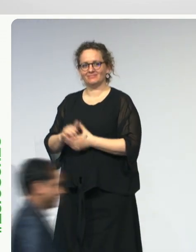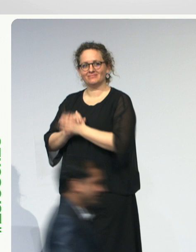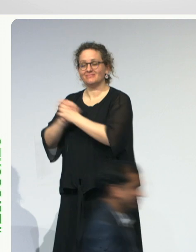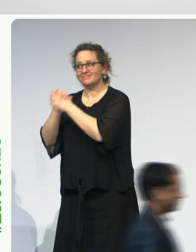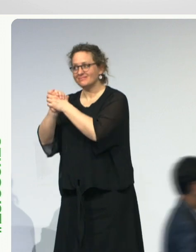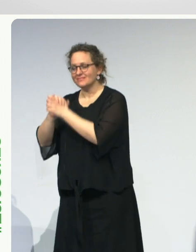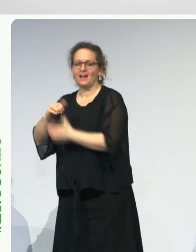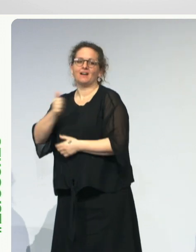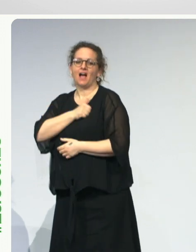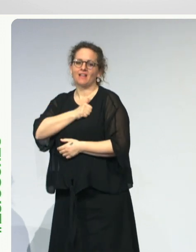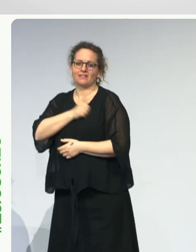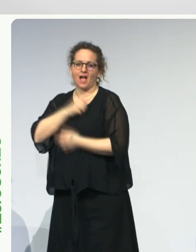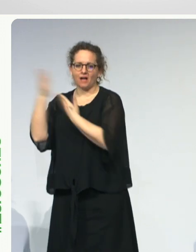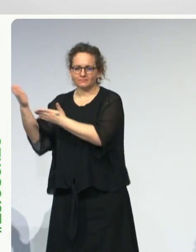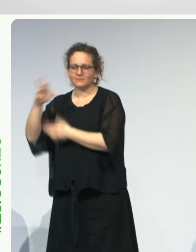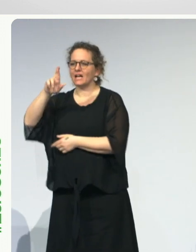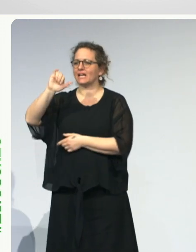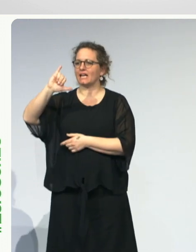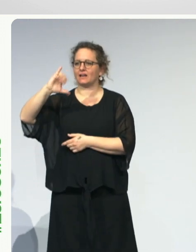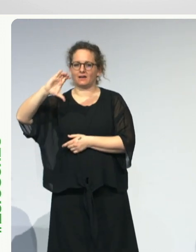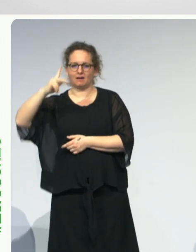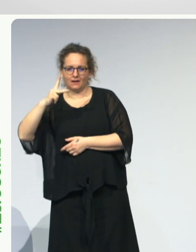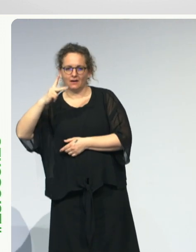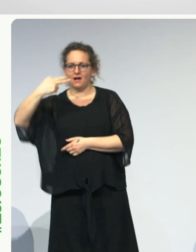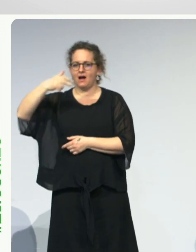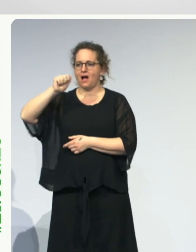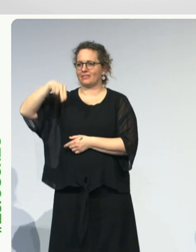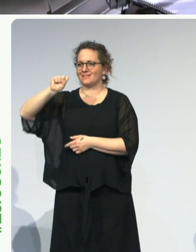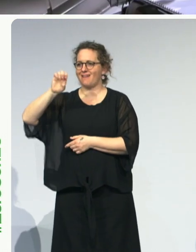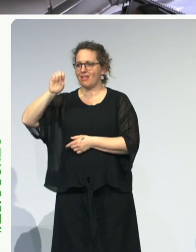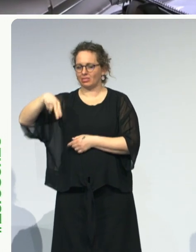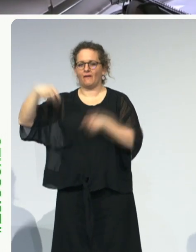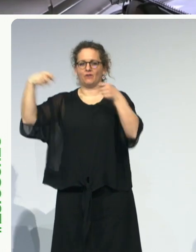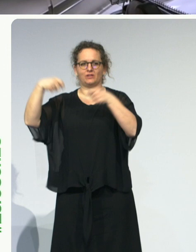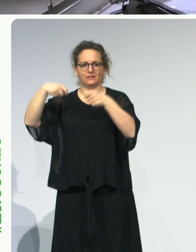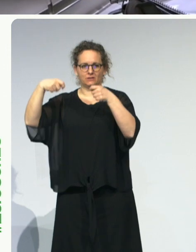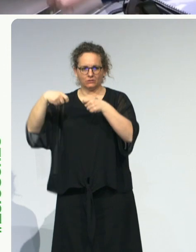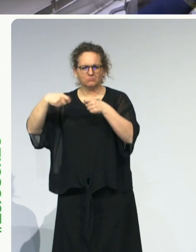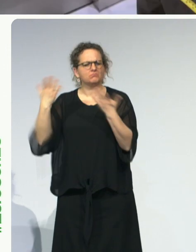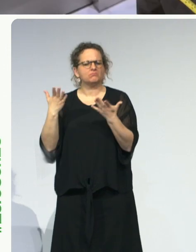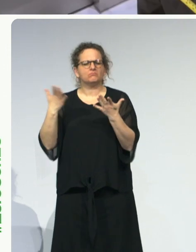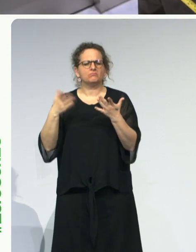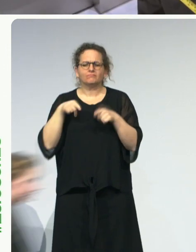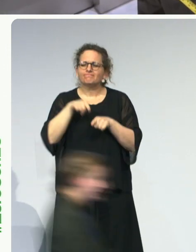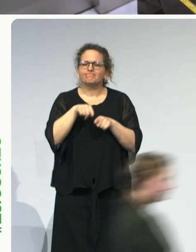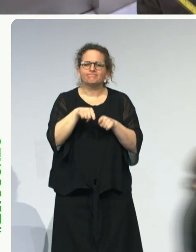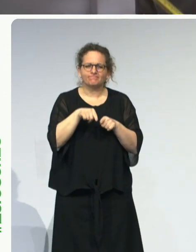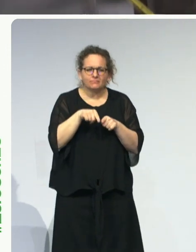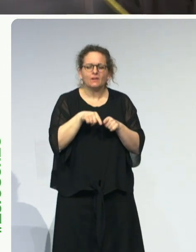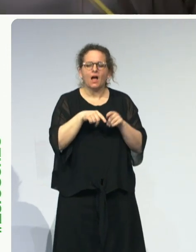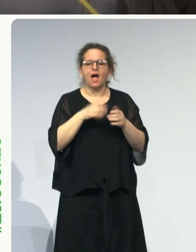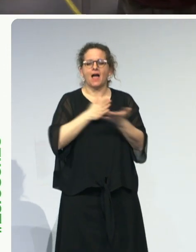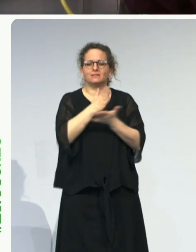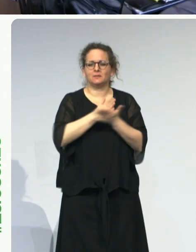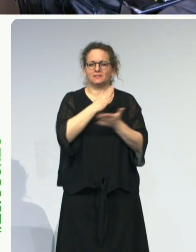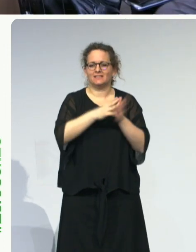Congratulations to the Rick Hansen Foundation from Canada. The Rick Hansen Foundation Accessibility Certification is a rating system to measure